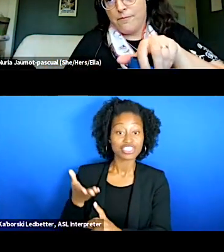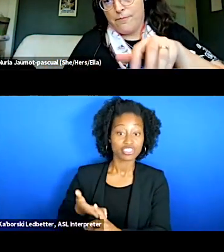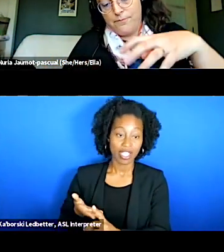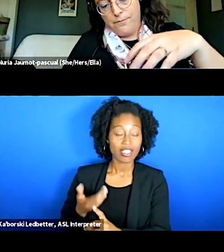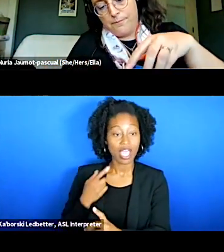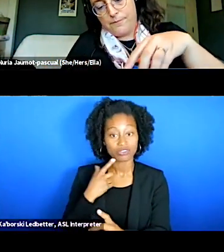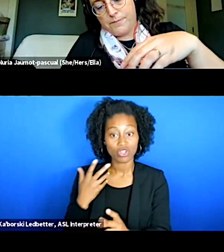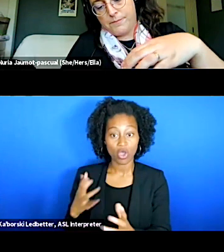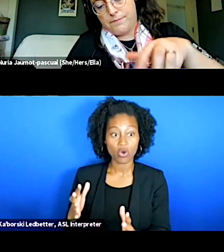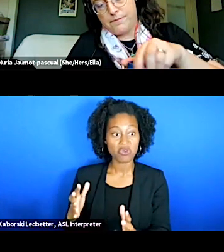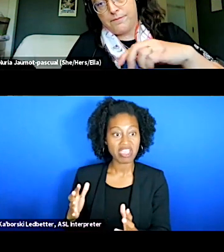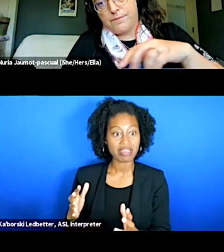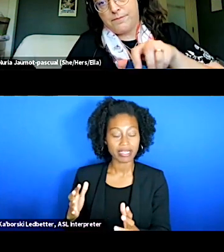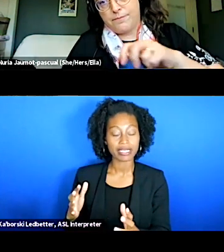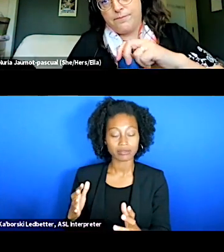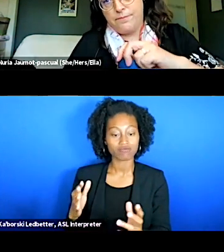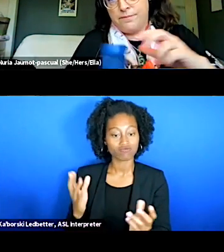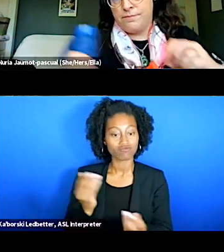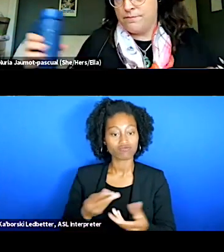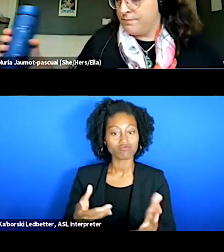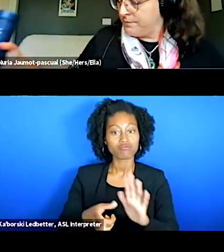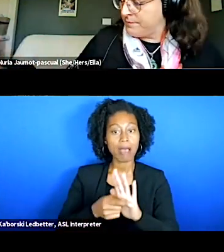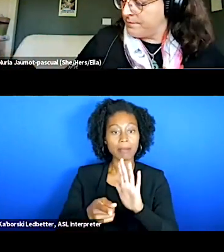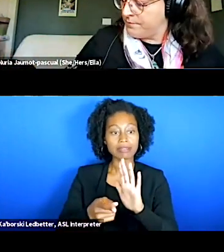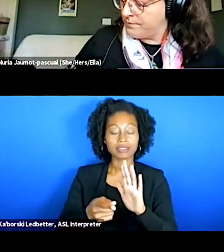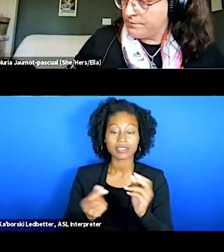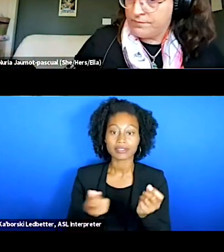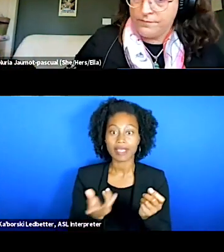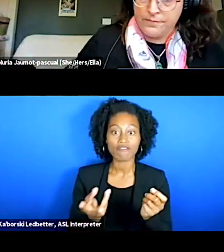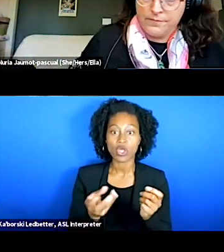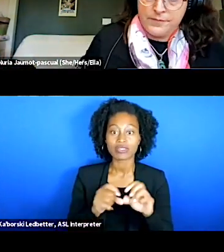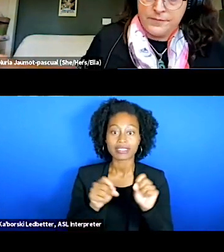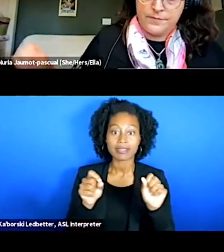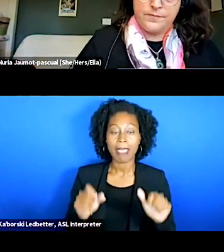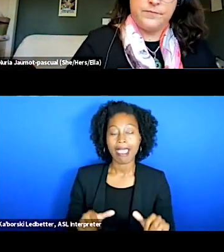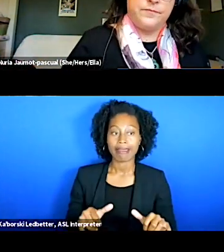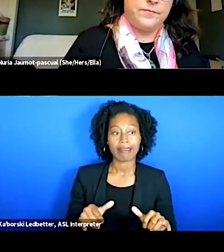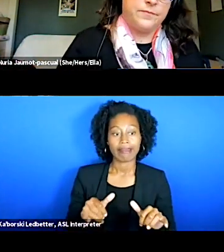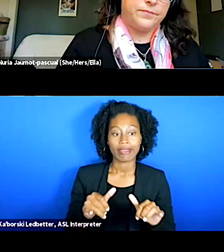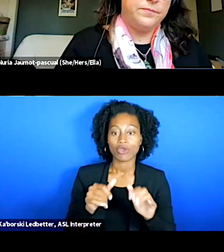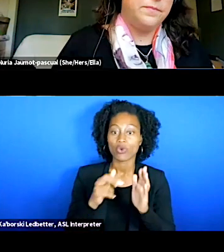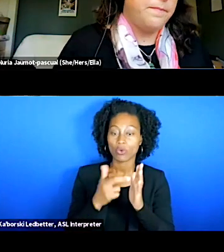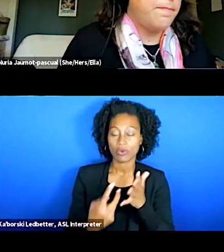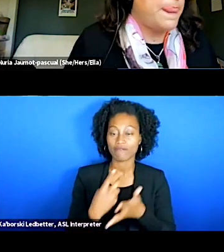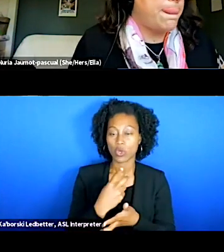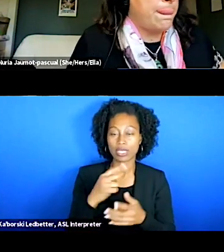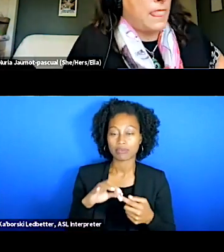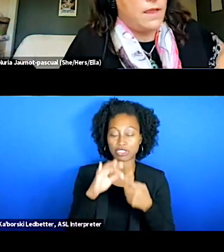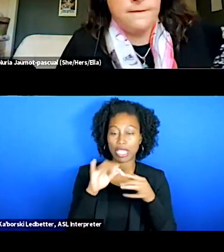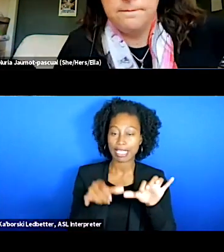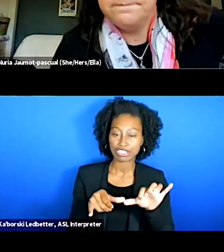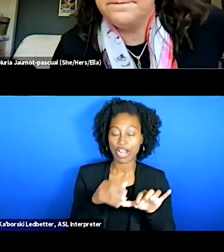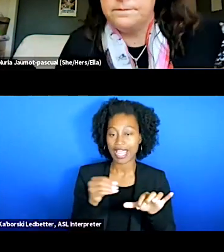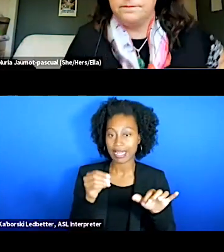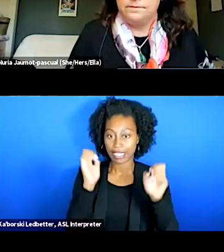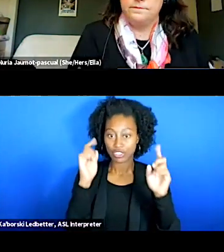several systematic reviews, especially in engineering education. We have a lot of respect for the work